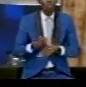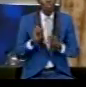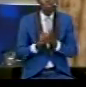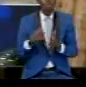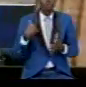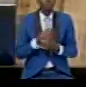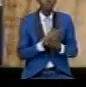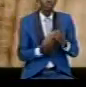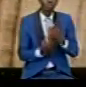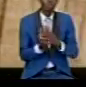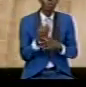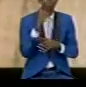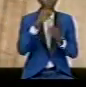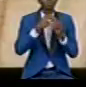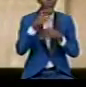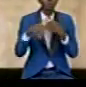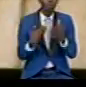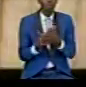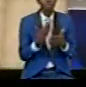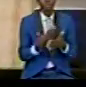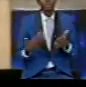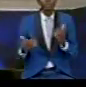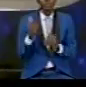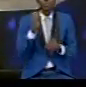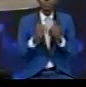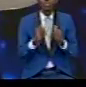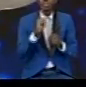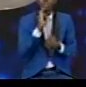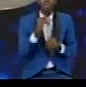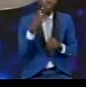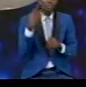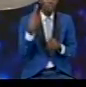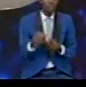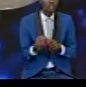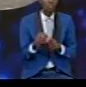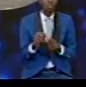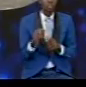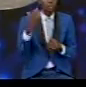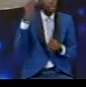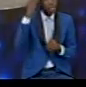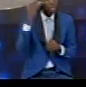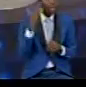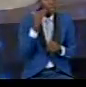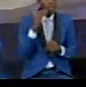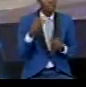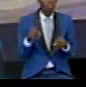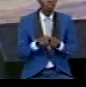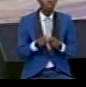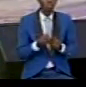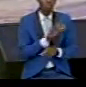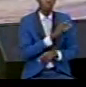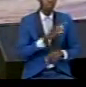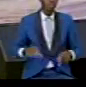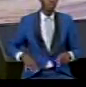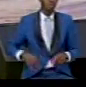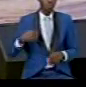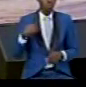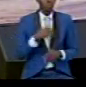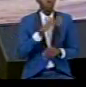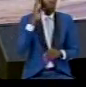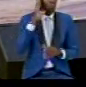up in all things, which is the head, even Christ. Where we'll grow